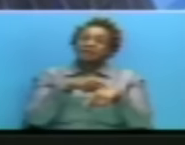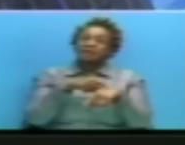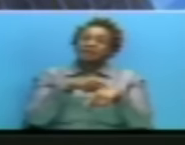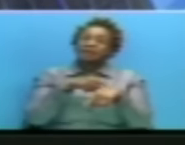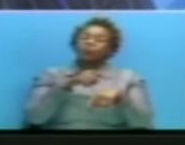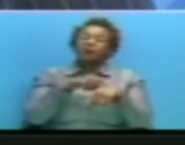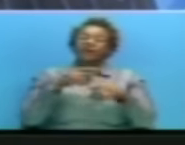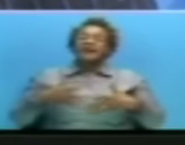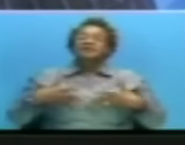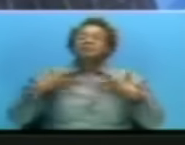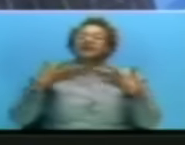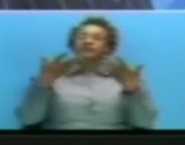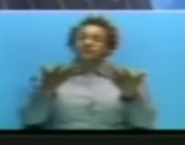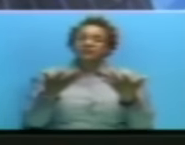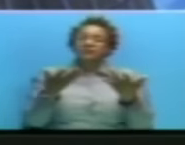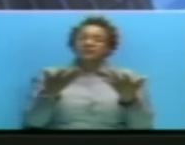when the expression is